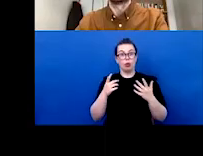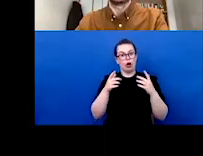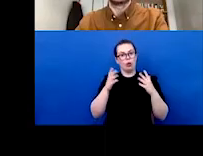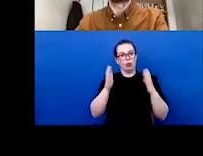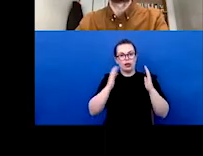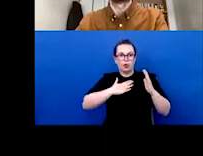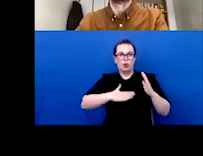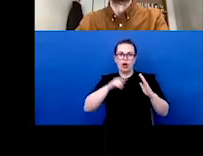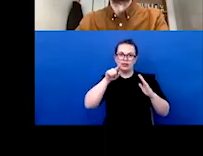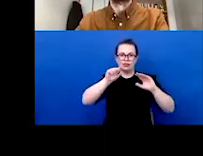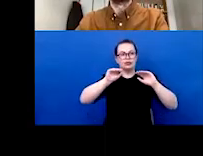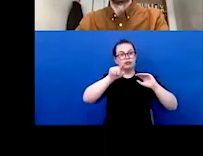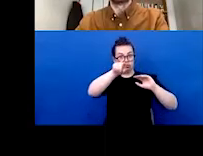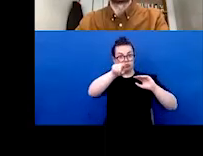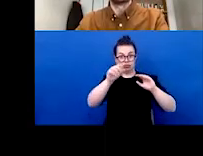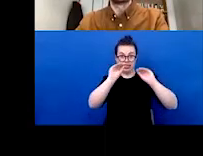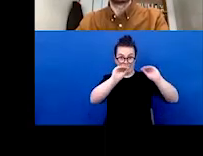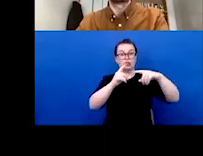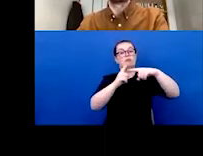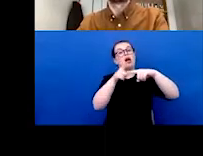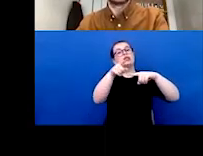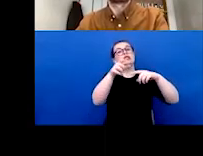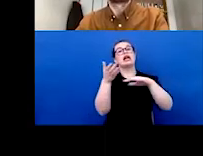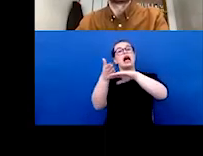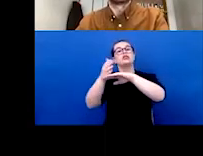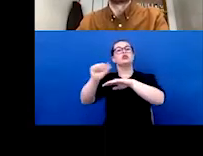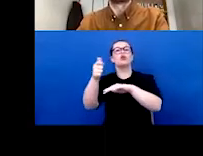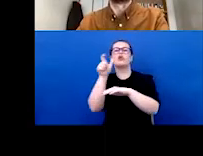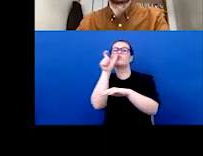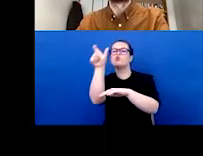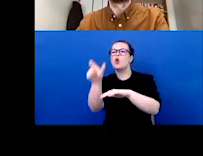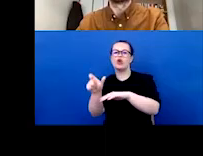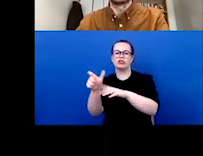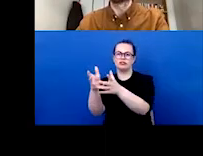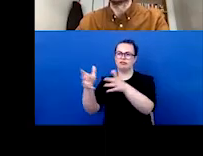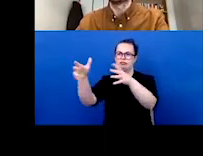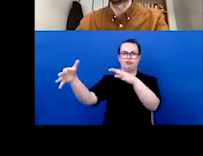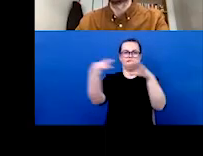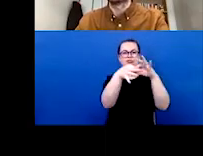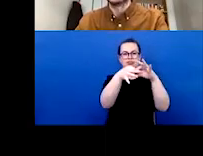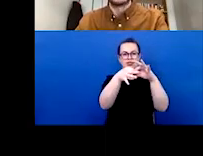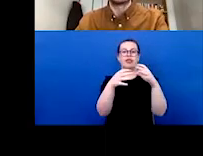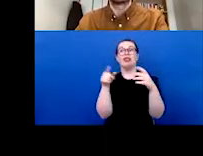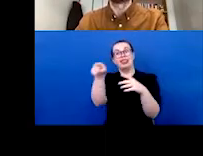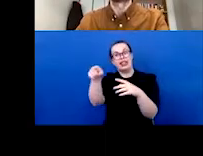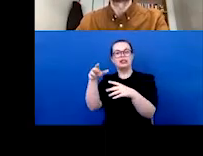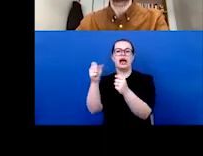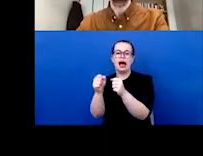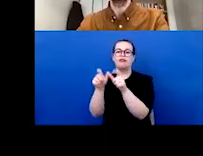all. So it had access to WordNet synsets, which capture conceptual semantic relations between